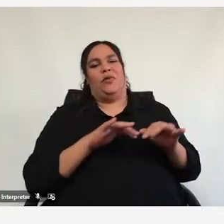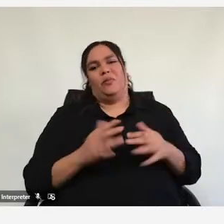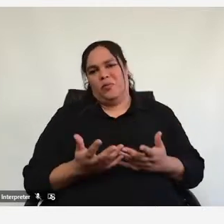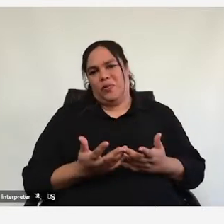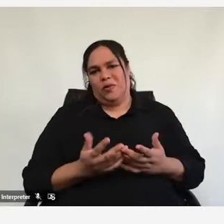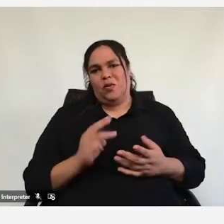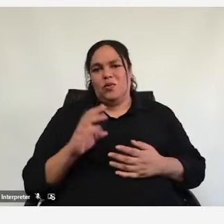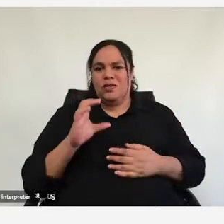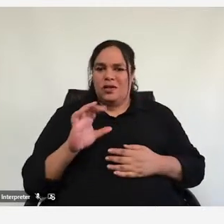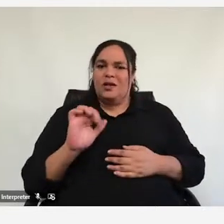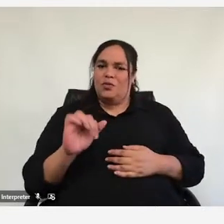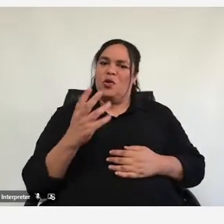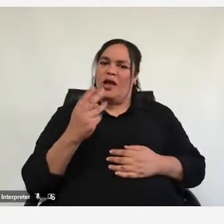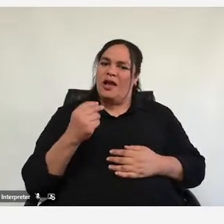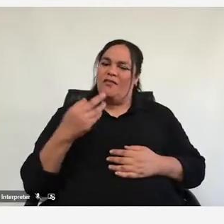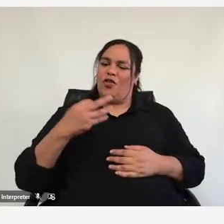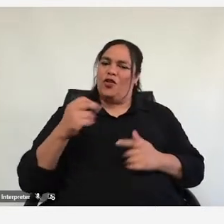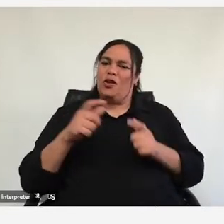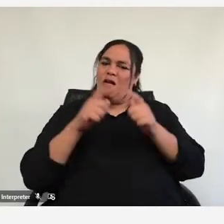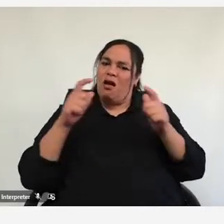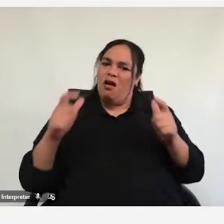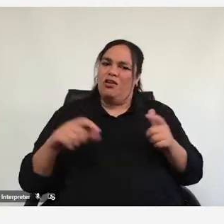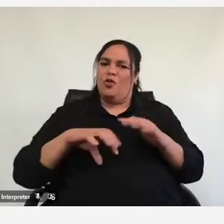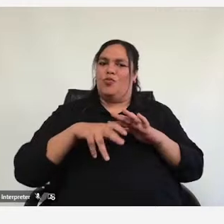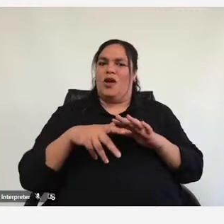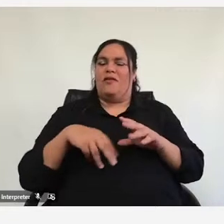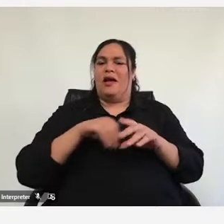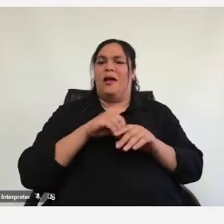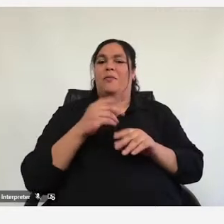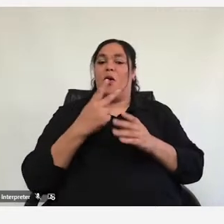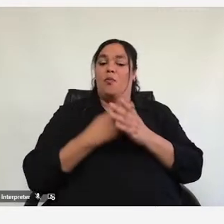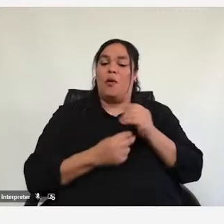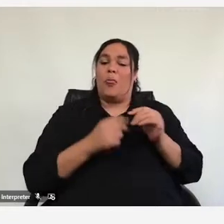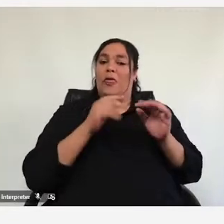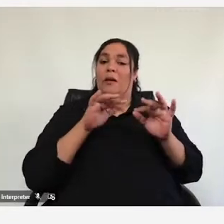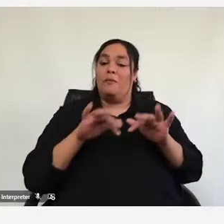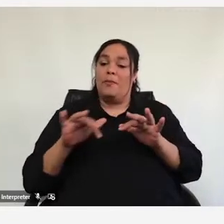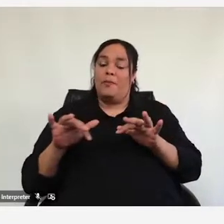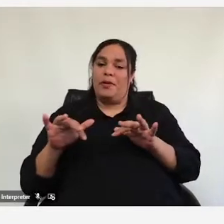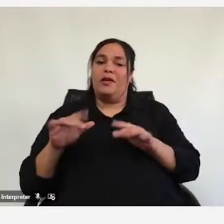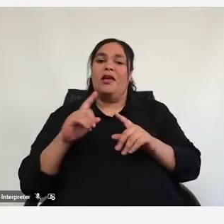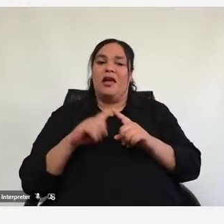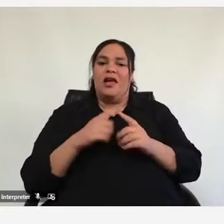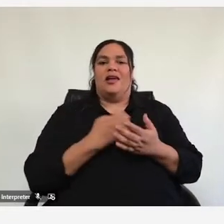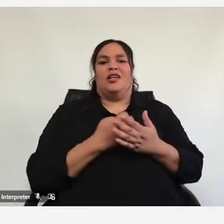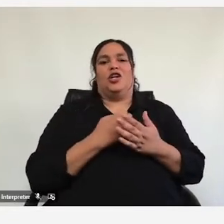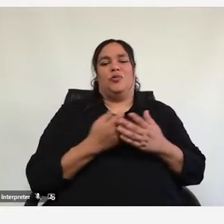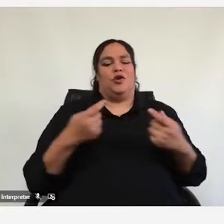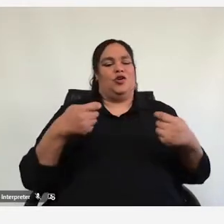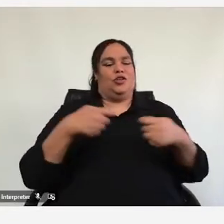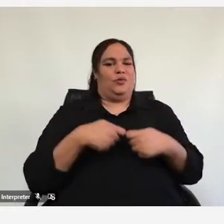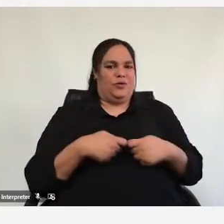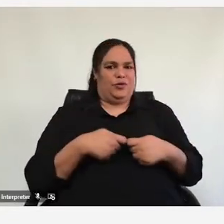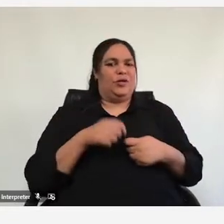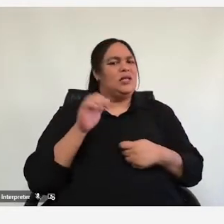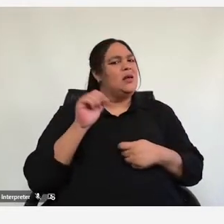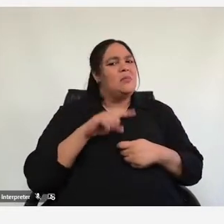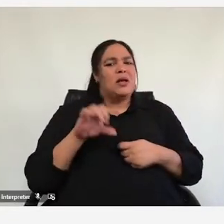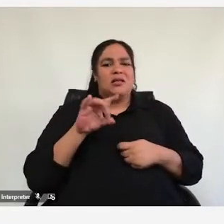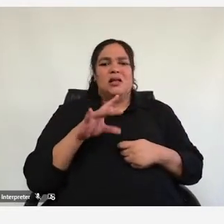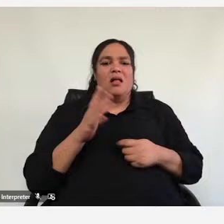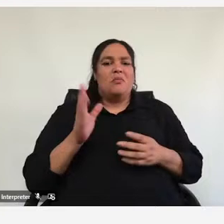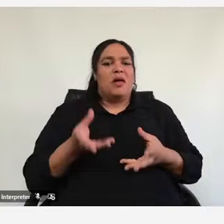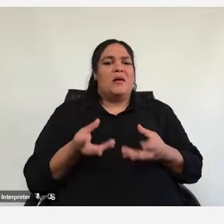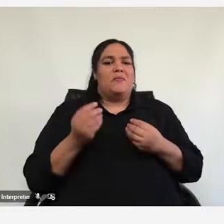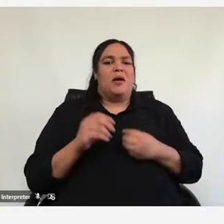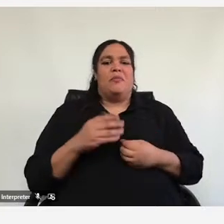The Western Cape is the 3rd largest province in terms of both population and economic contribution, yet we only receive